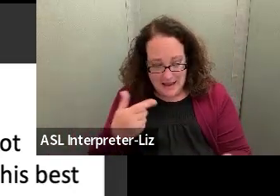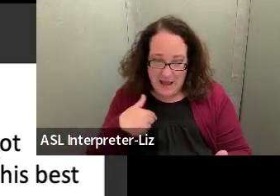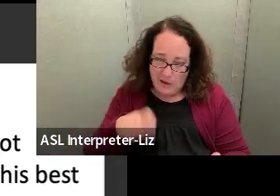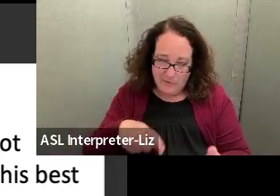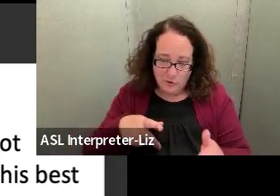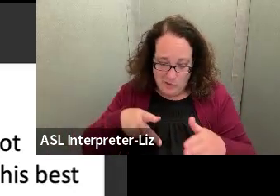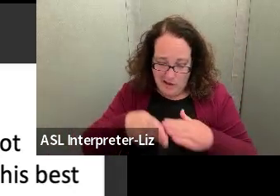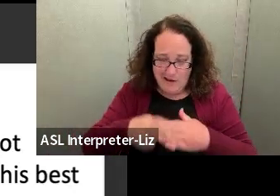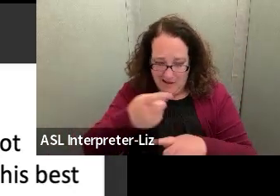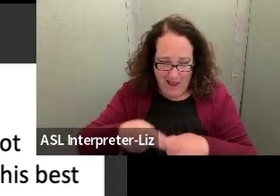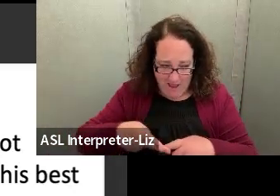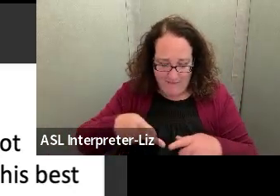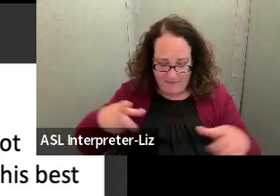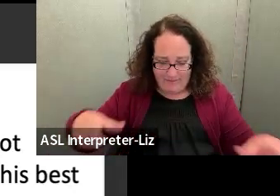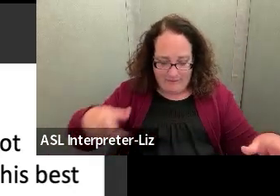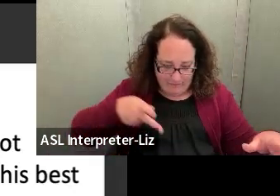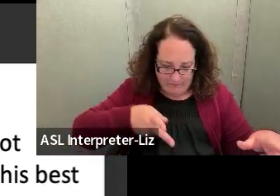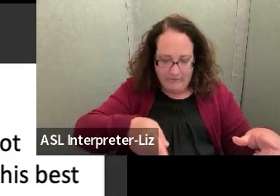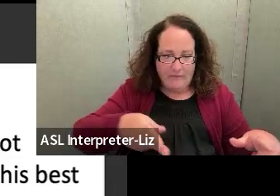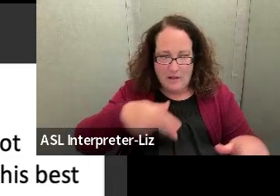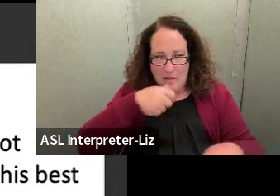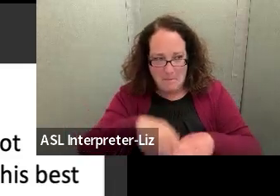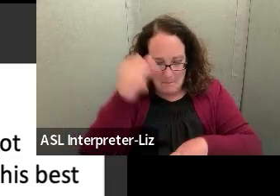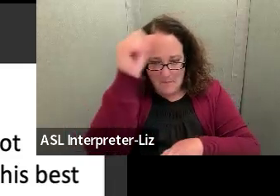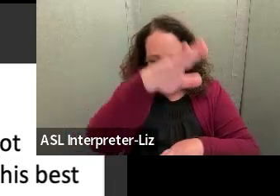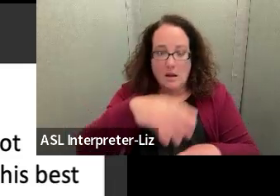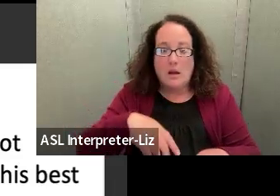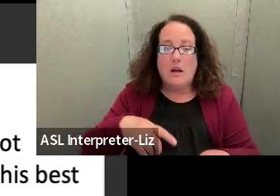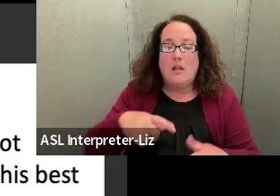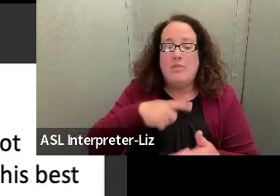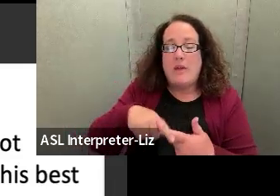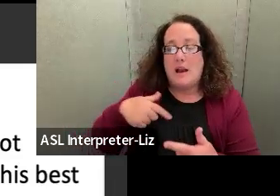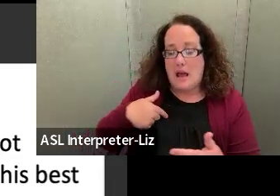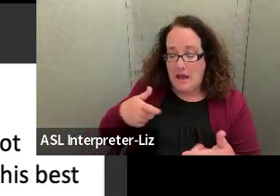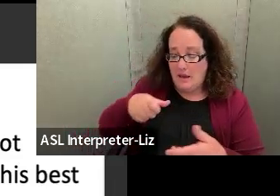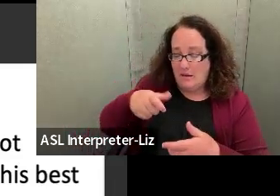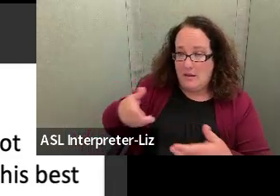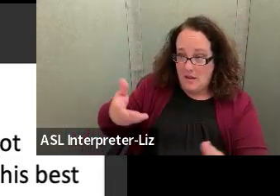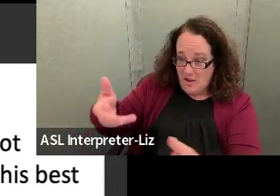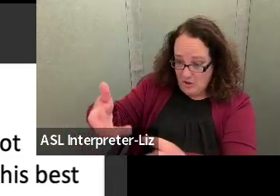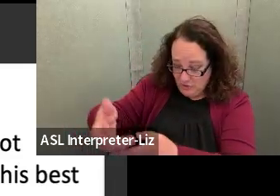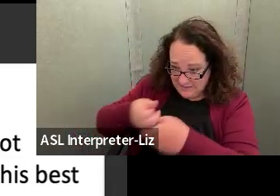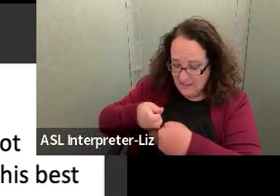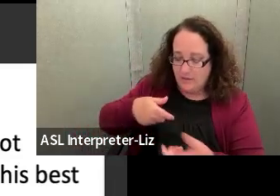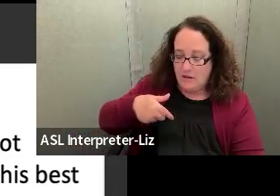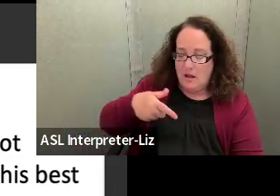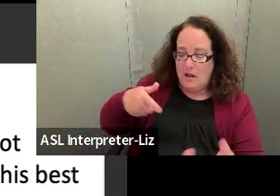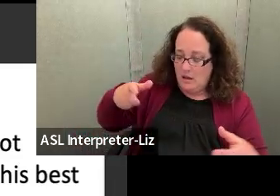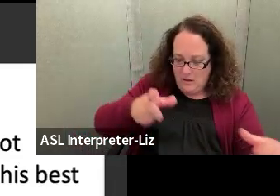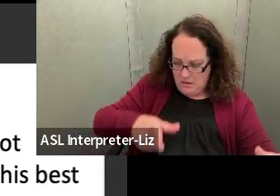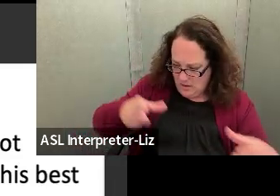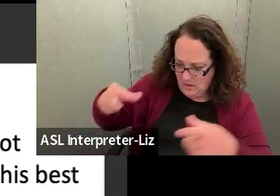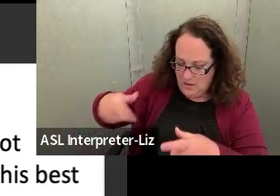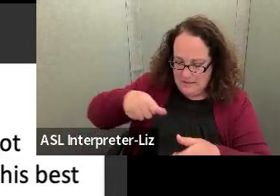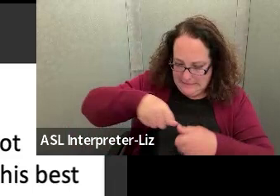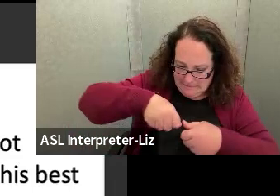doing when I got it, I taped it back together, and then I taped it to these are joined maple boards. And this is